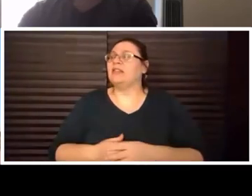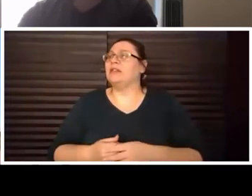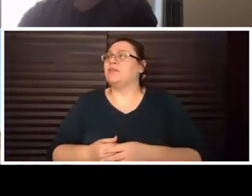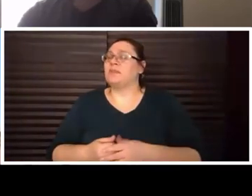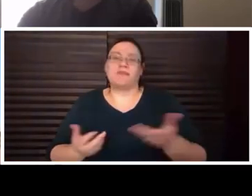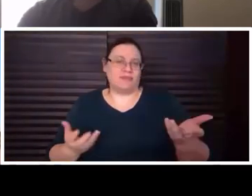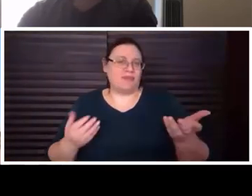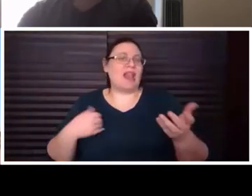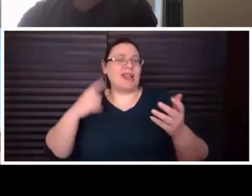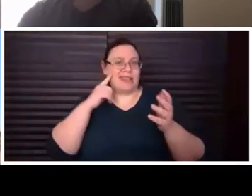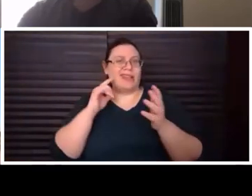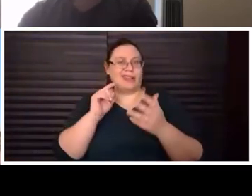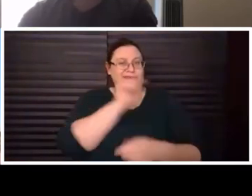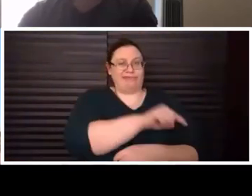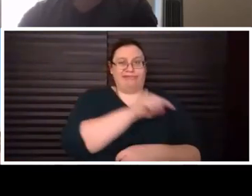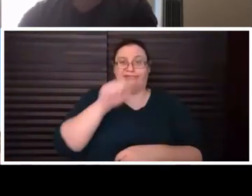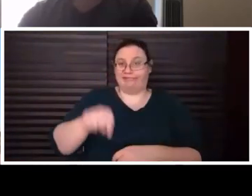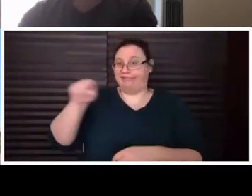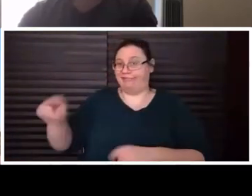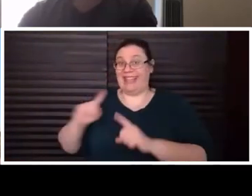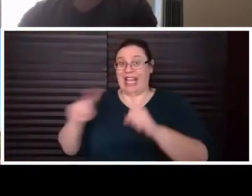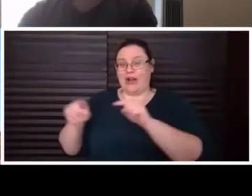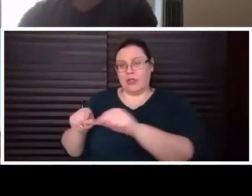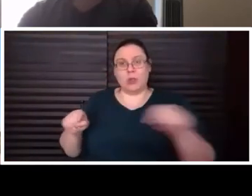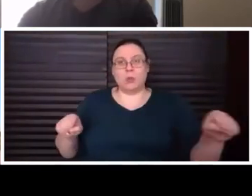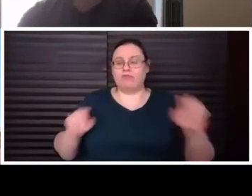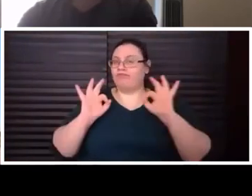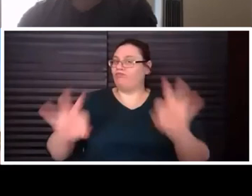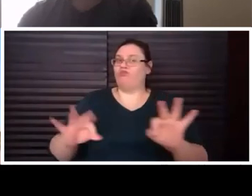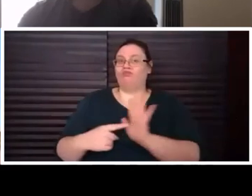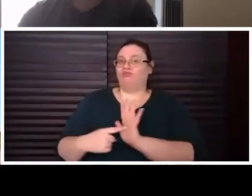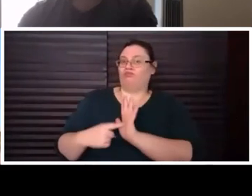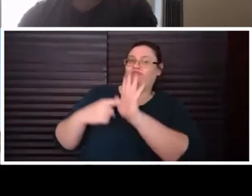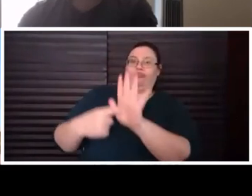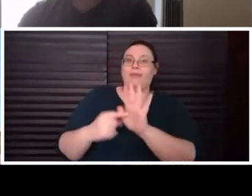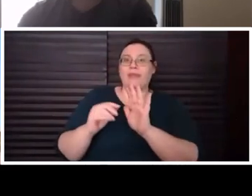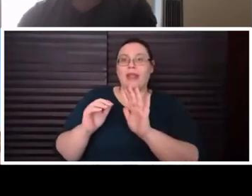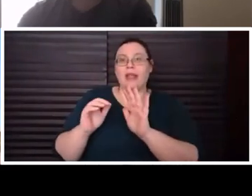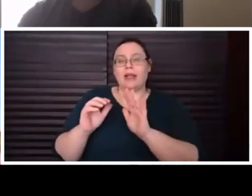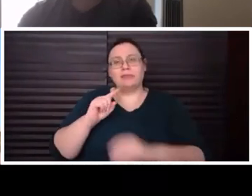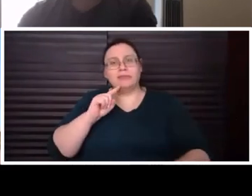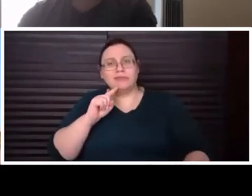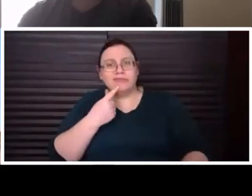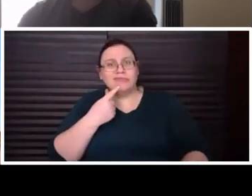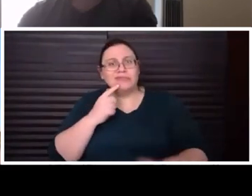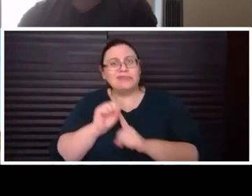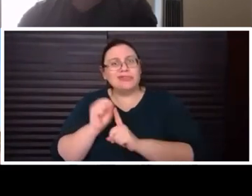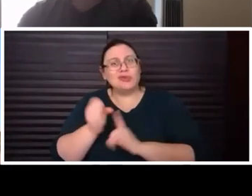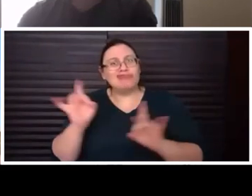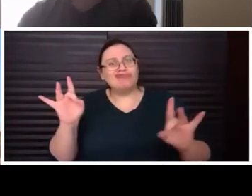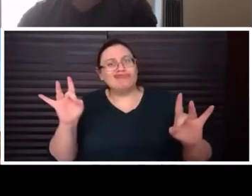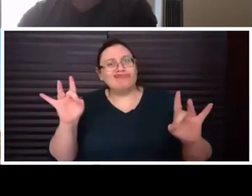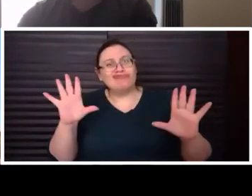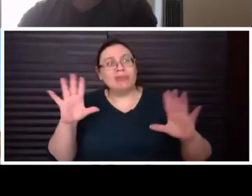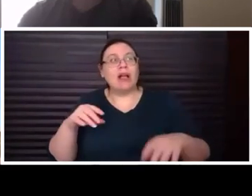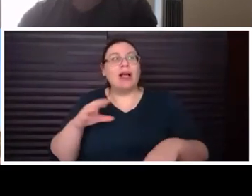the combination of those three interviews really showed how dire the situation is